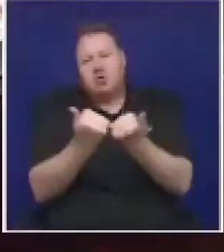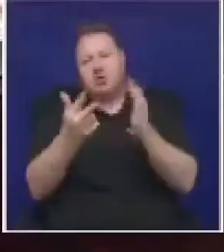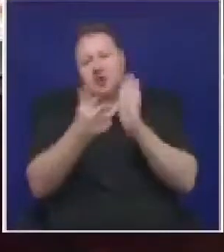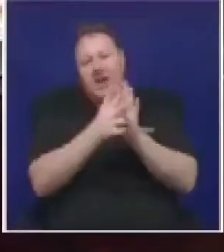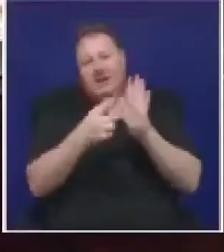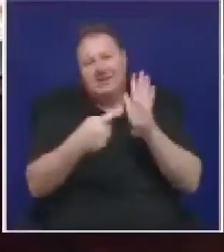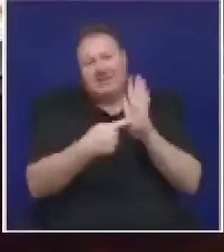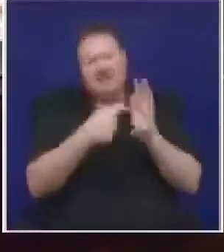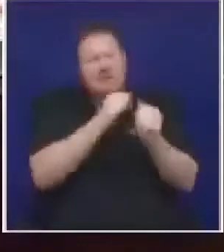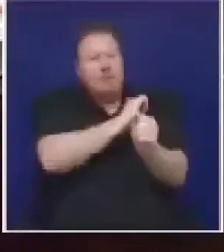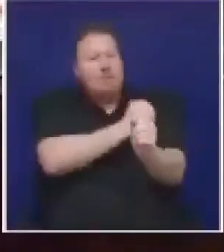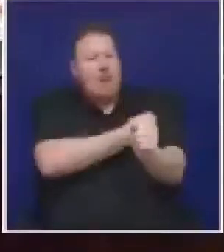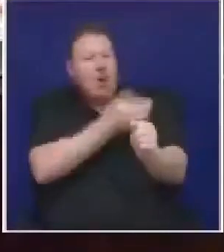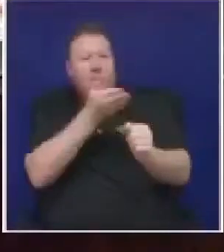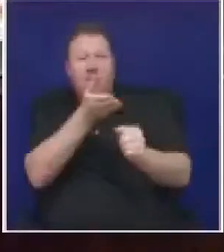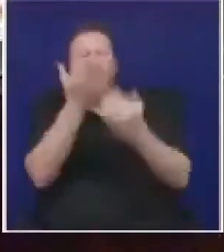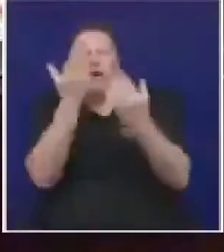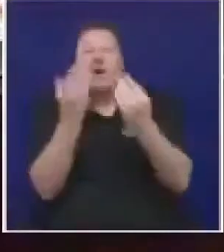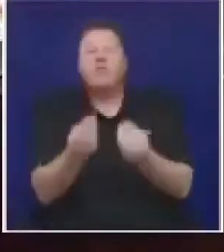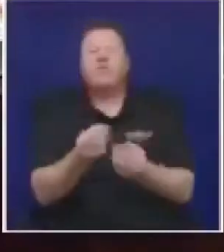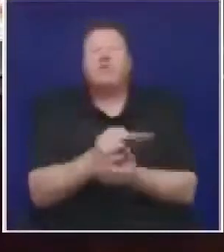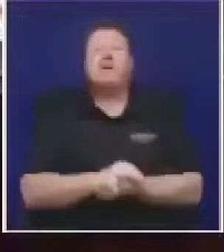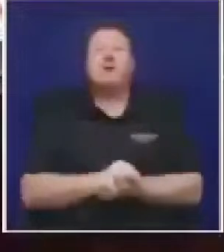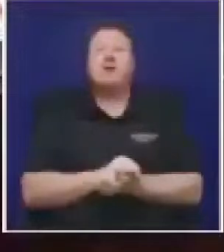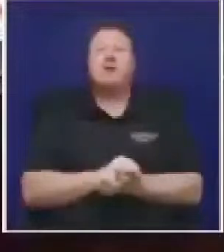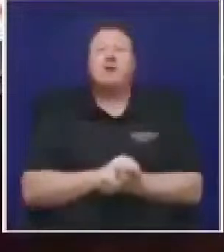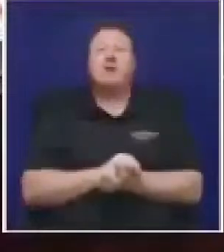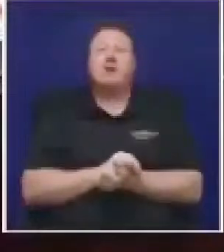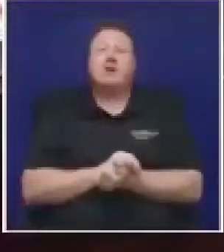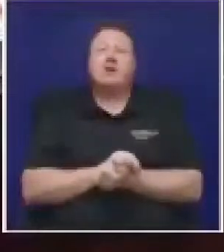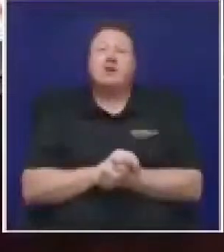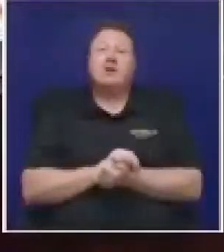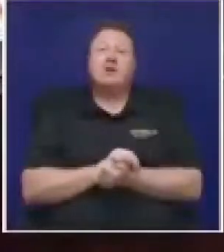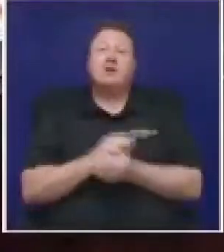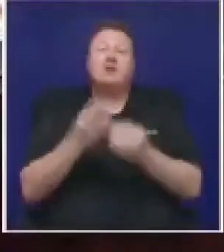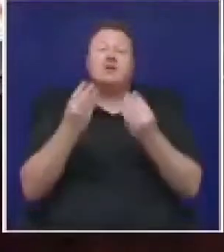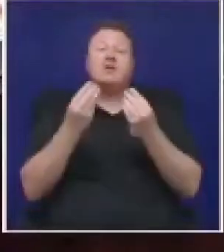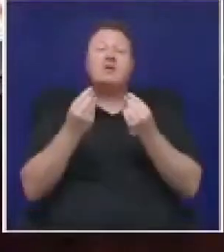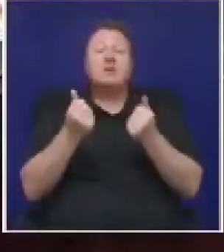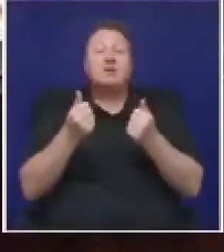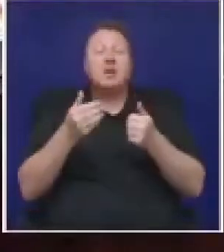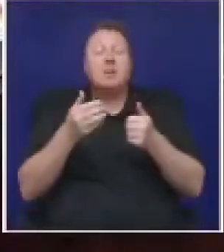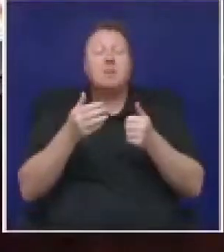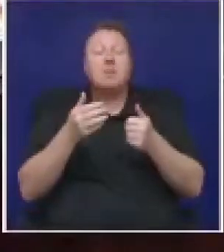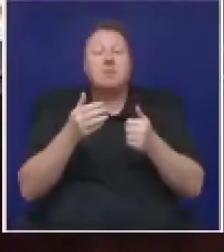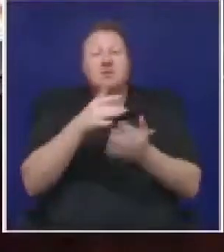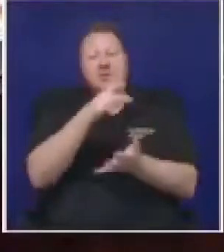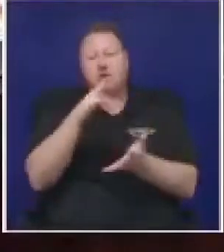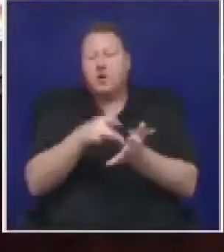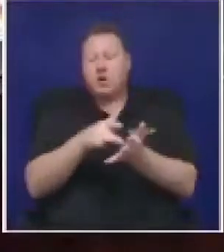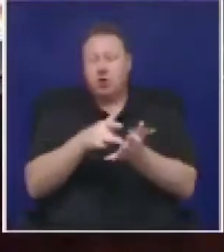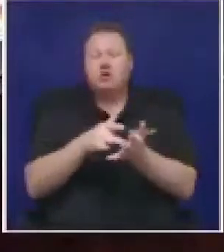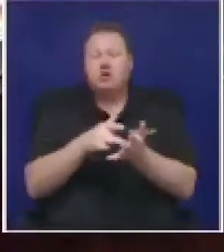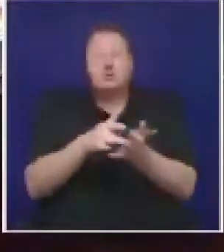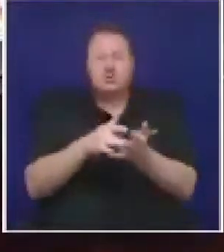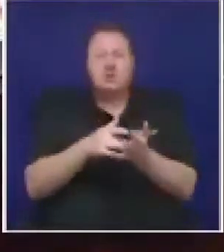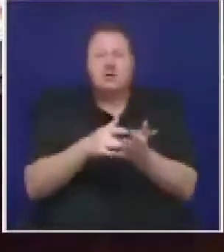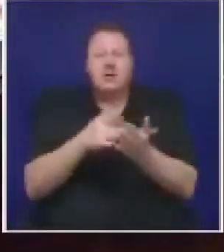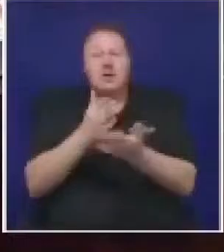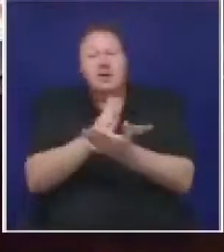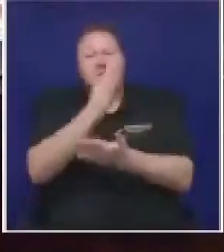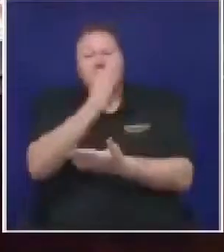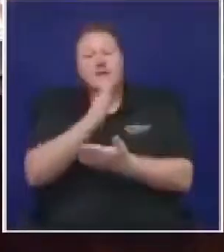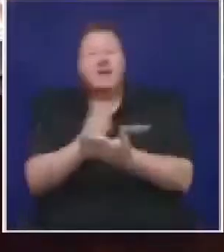powers to be able to do so. In some instances, they can appoint an interim committee to be able